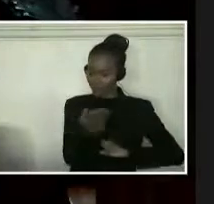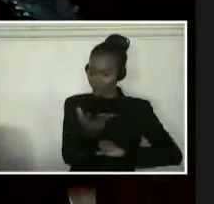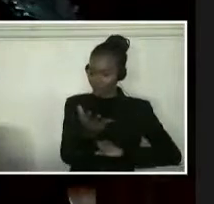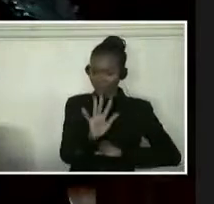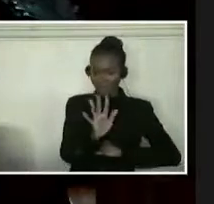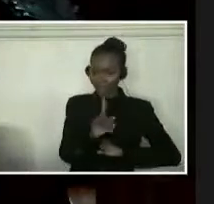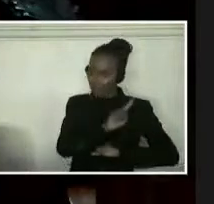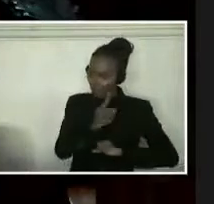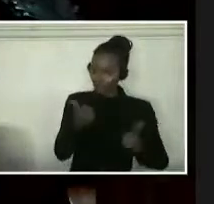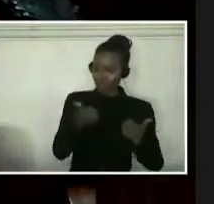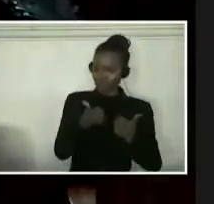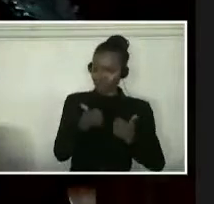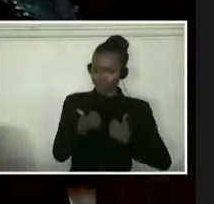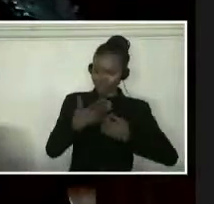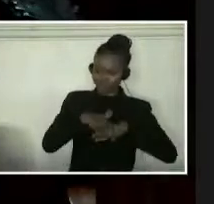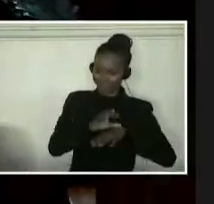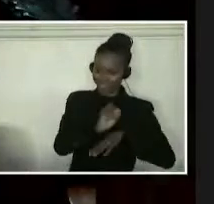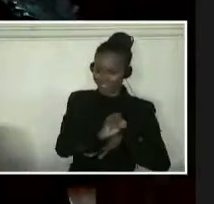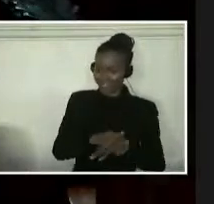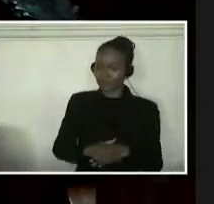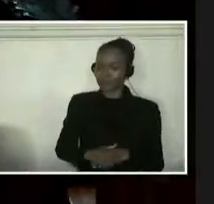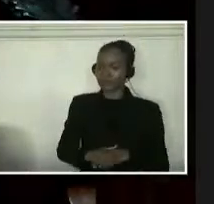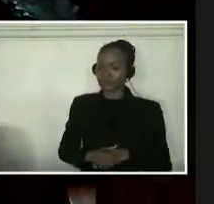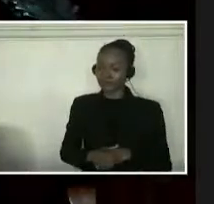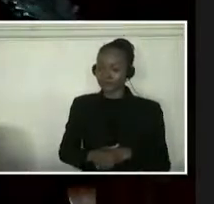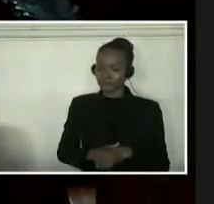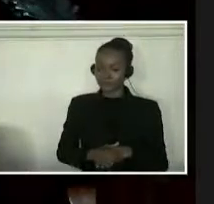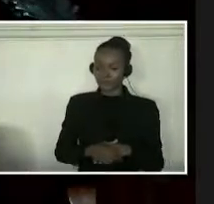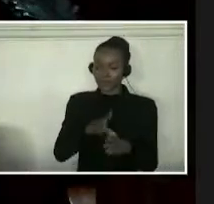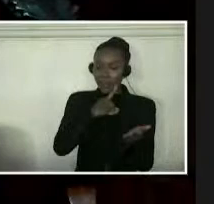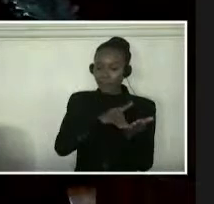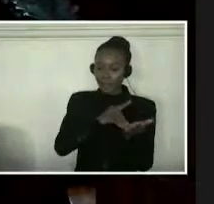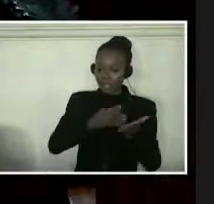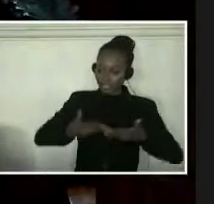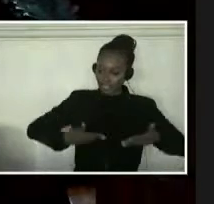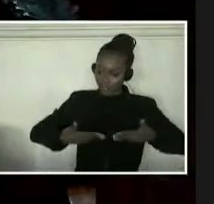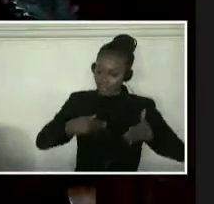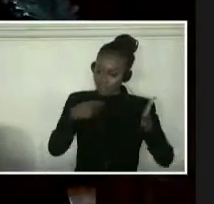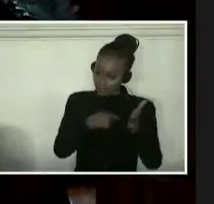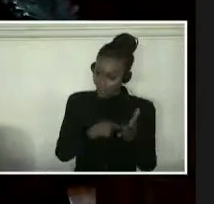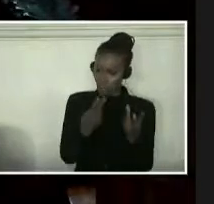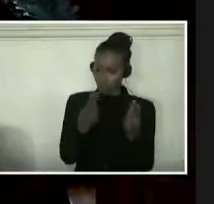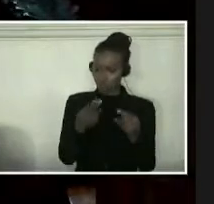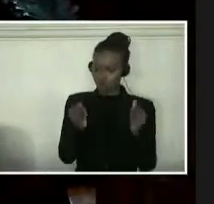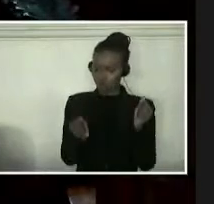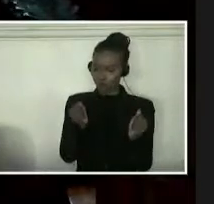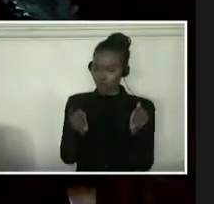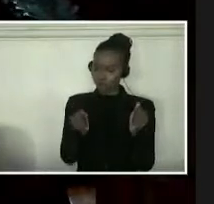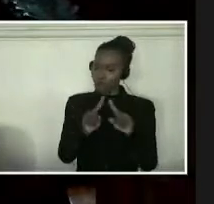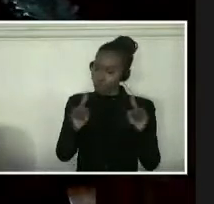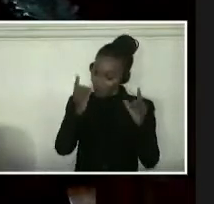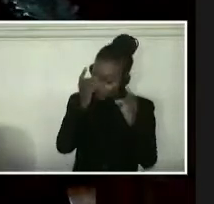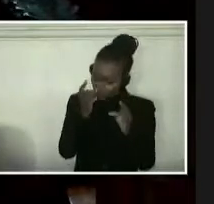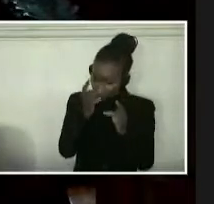ninga cool on emergency medical services chair we will be buying new vehicles go to asia